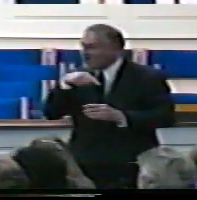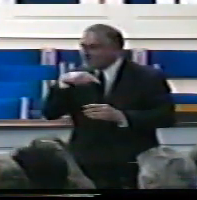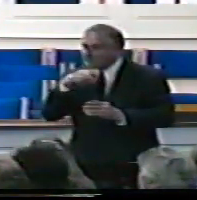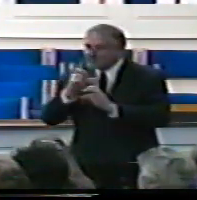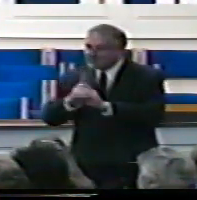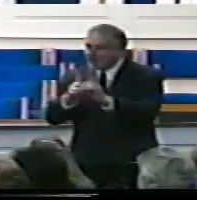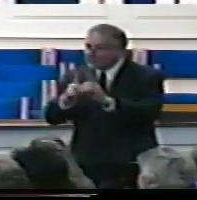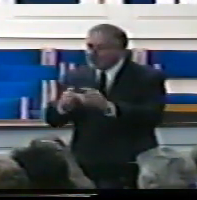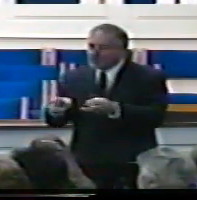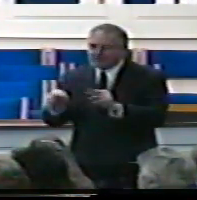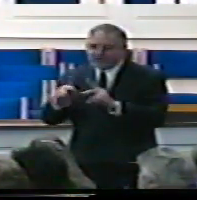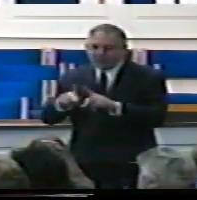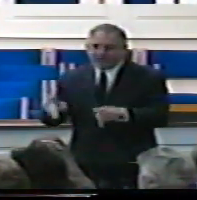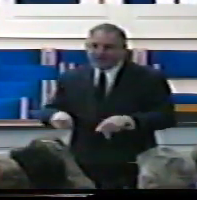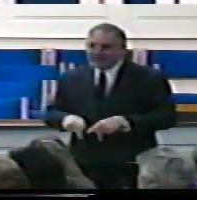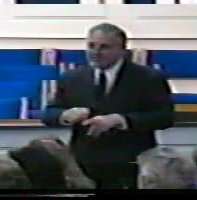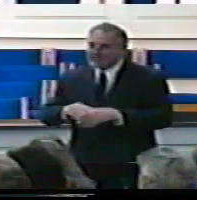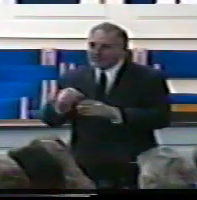Jesus Lord?